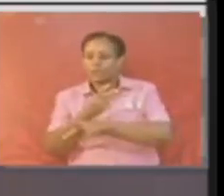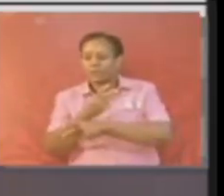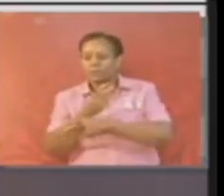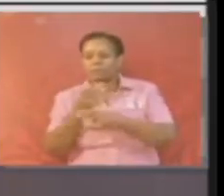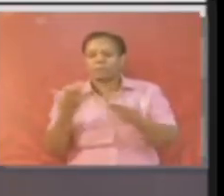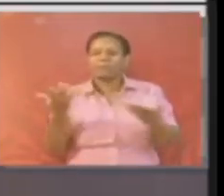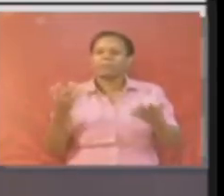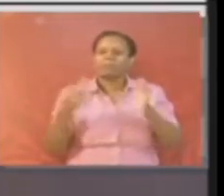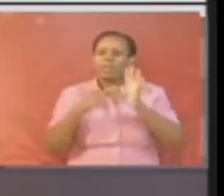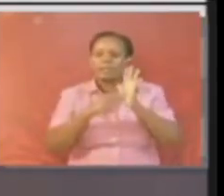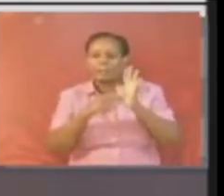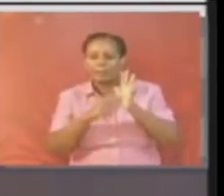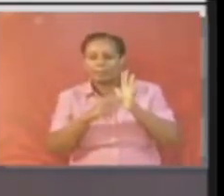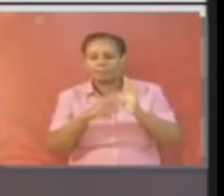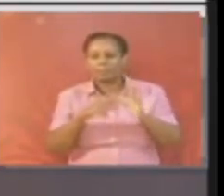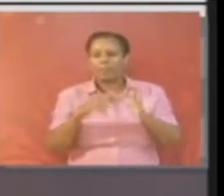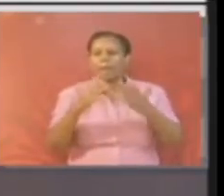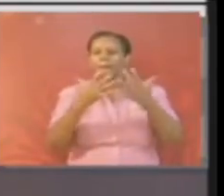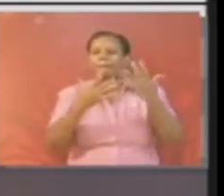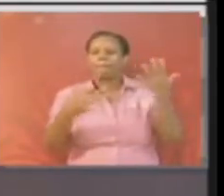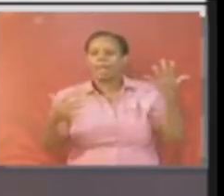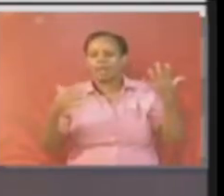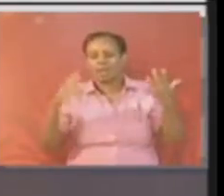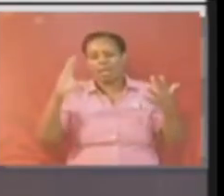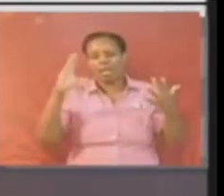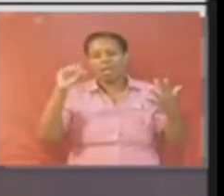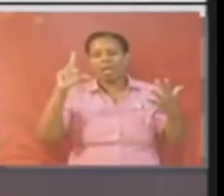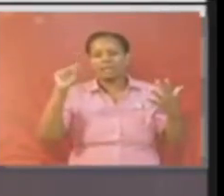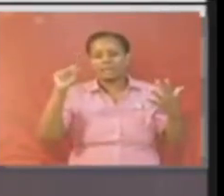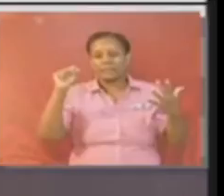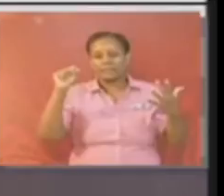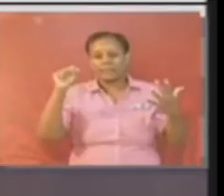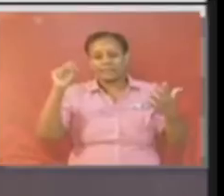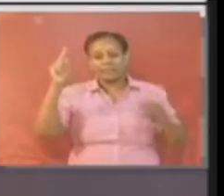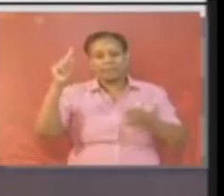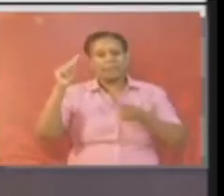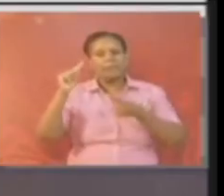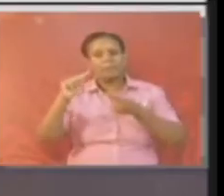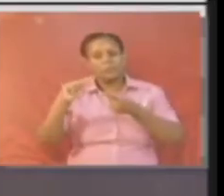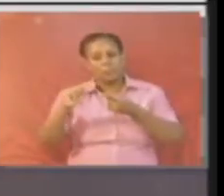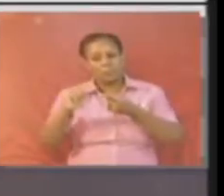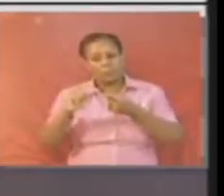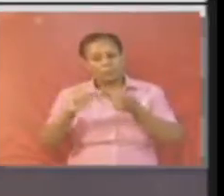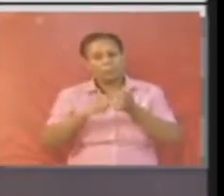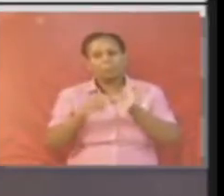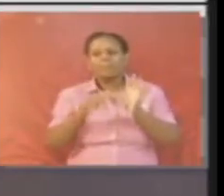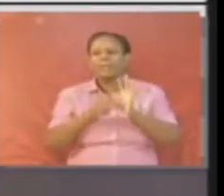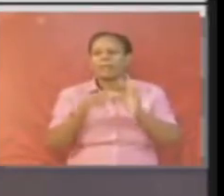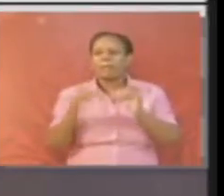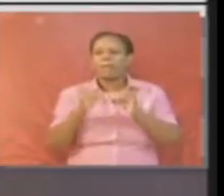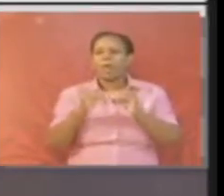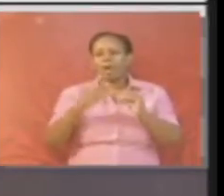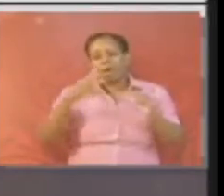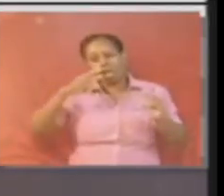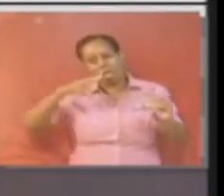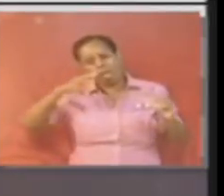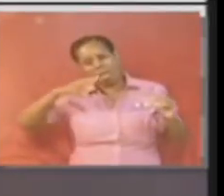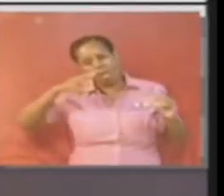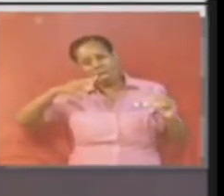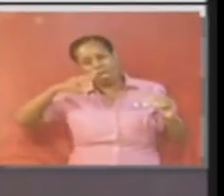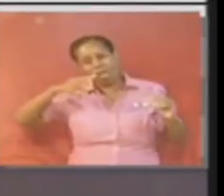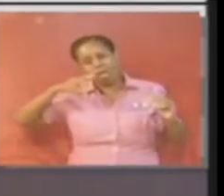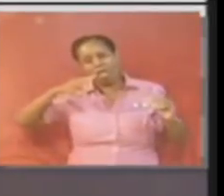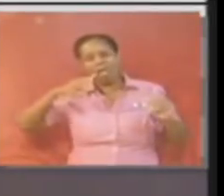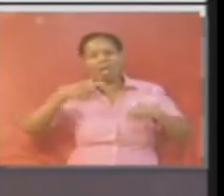in their clotting, which means the increase of bleeding, the chances of bleeding from the gums, from getting a cut. They can have a rupture of the wall